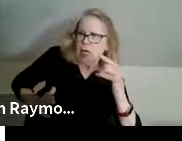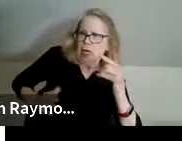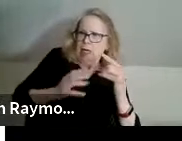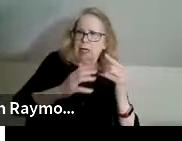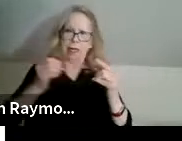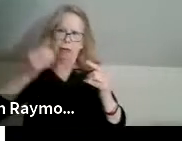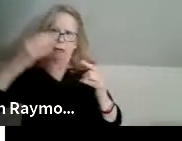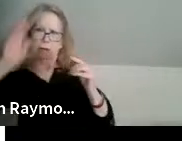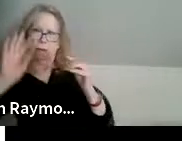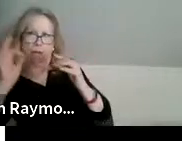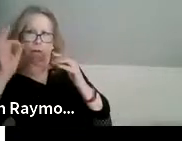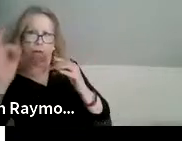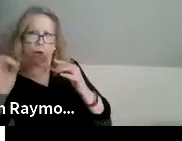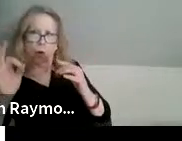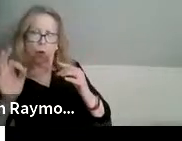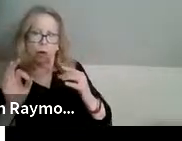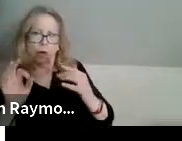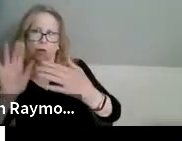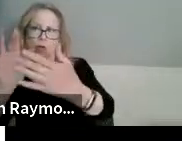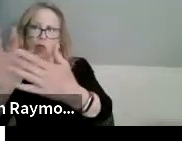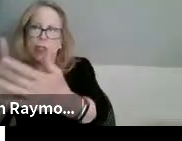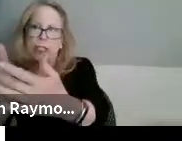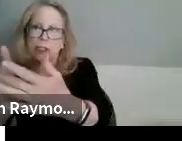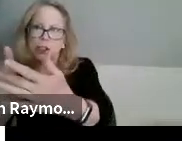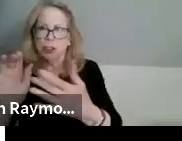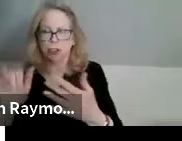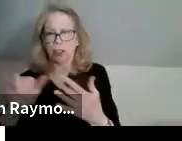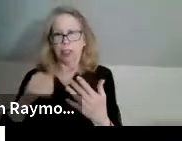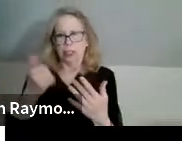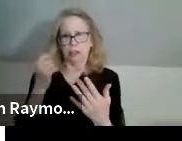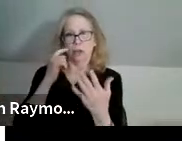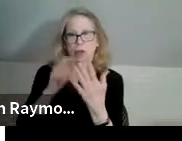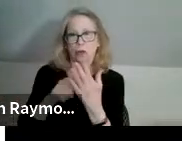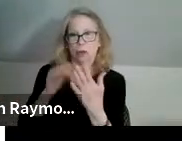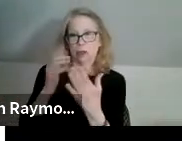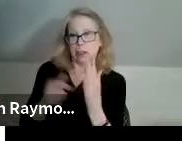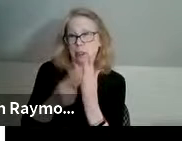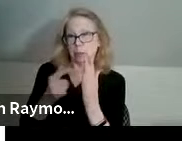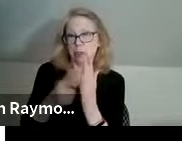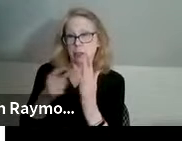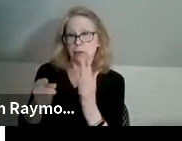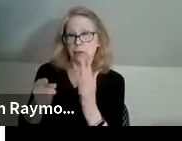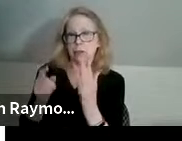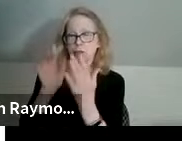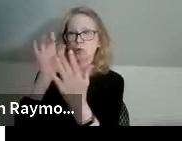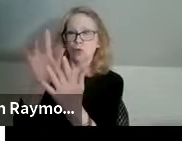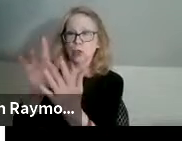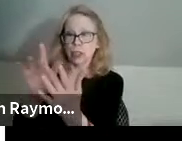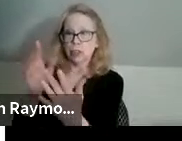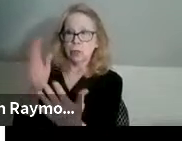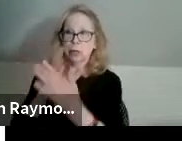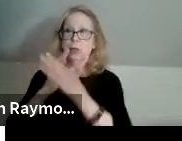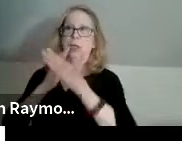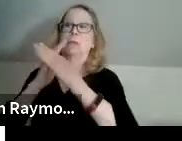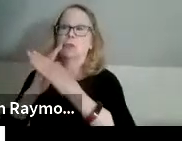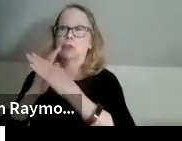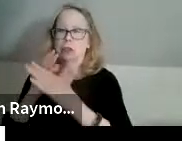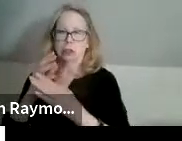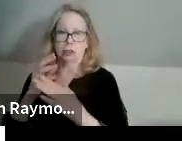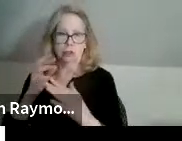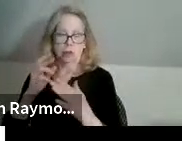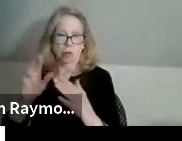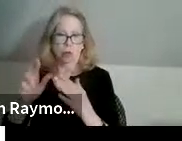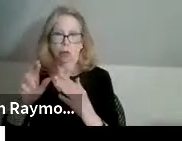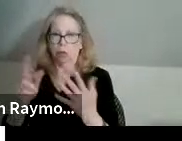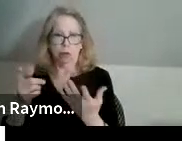forward reach? And then, as the other provisions note on this page, sometimes the reaches may be obstructed or they may be